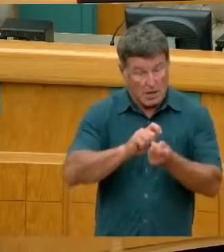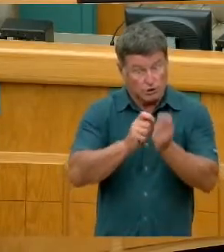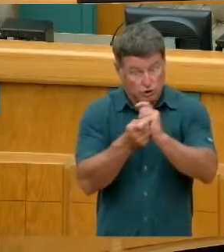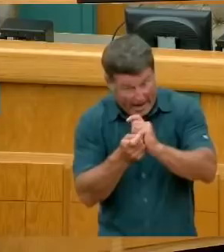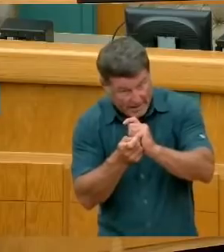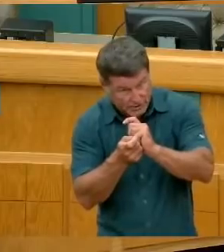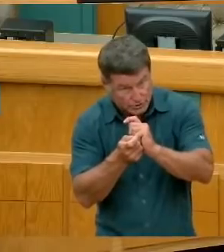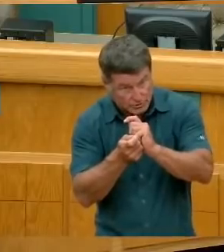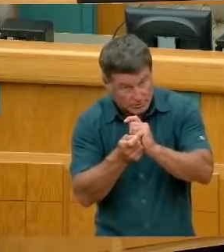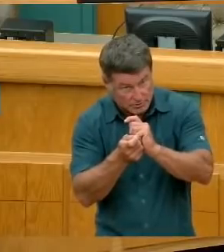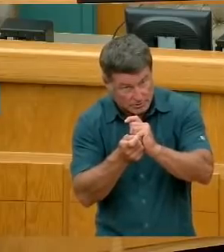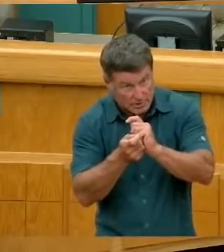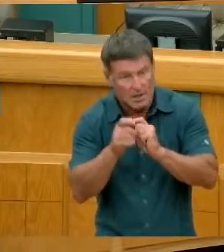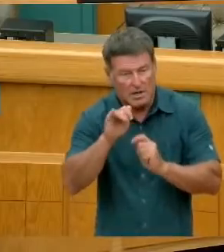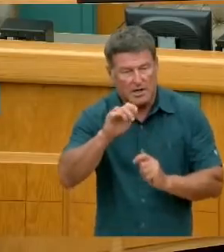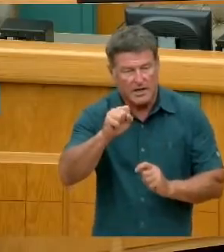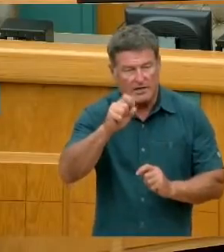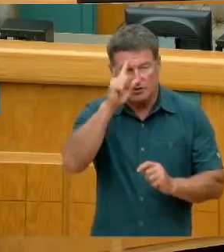That is a strategy.